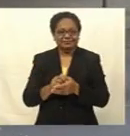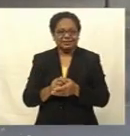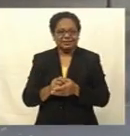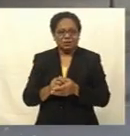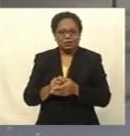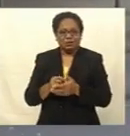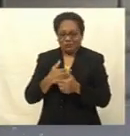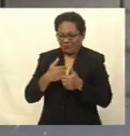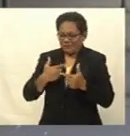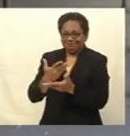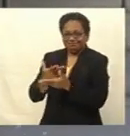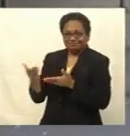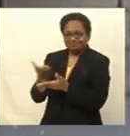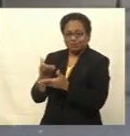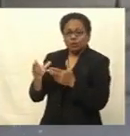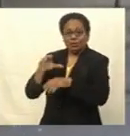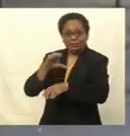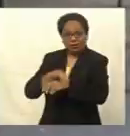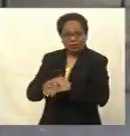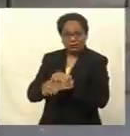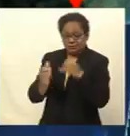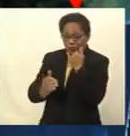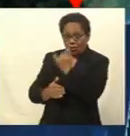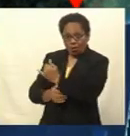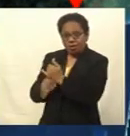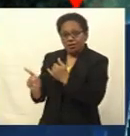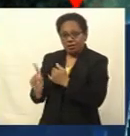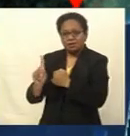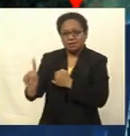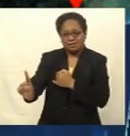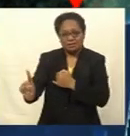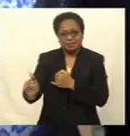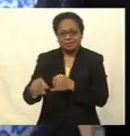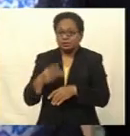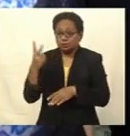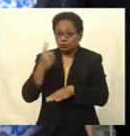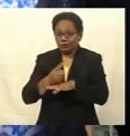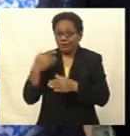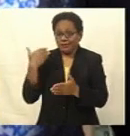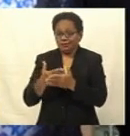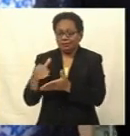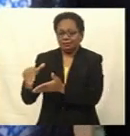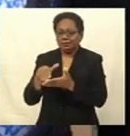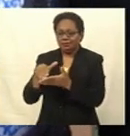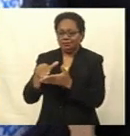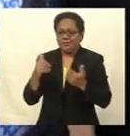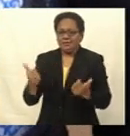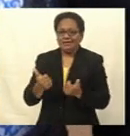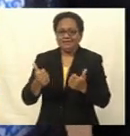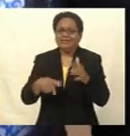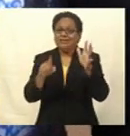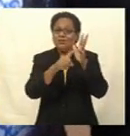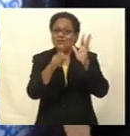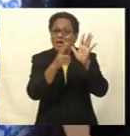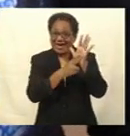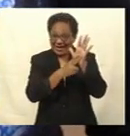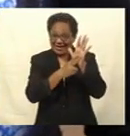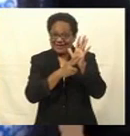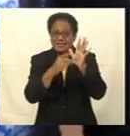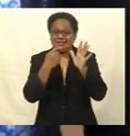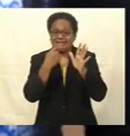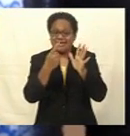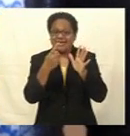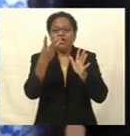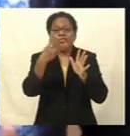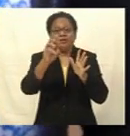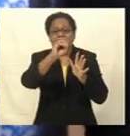understanding to contact them, and they have been very helpful in these past 2 weeks. According to the United Nations, 30% of